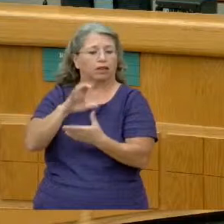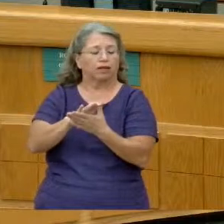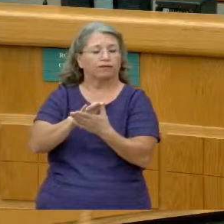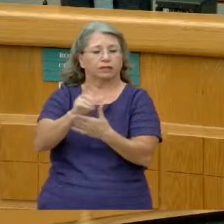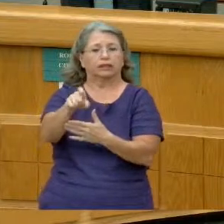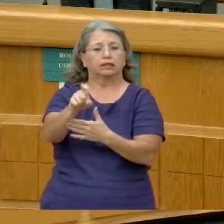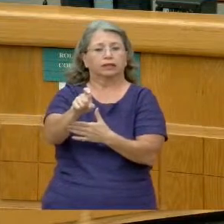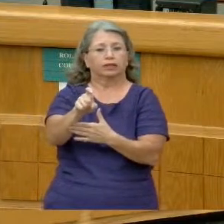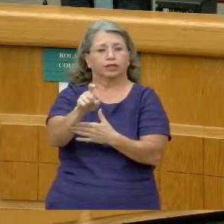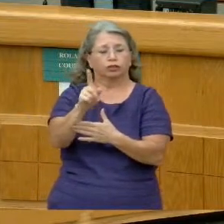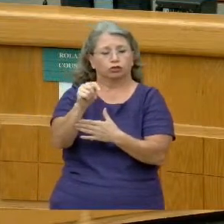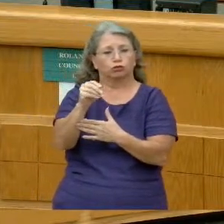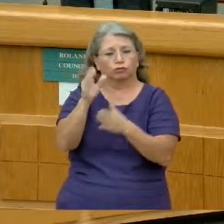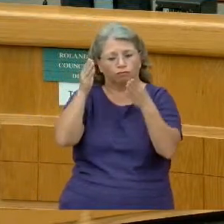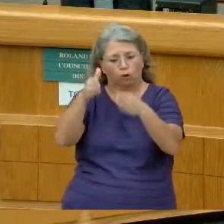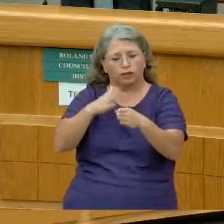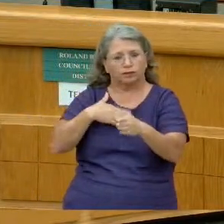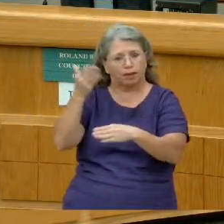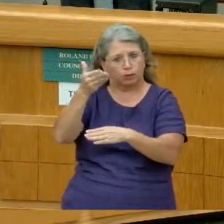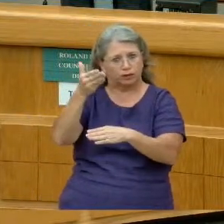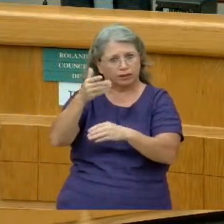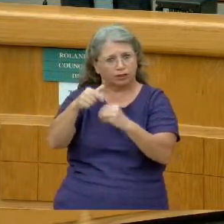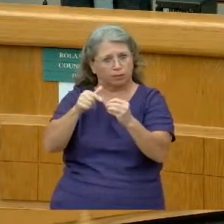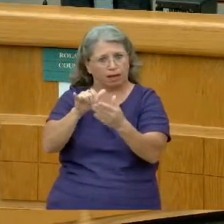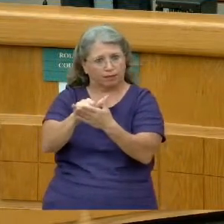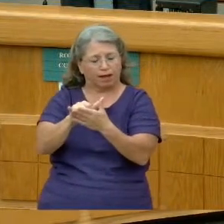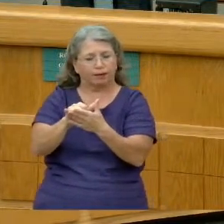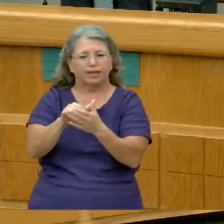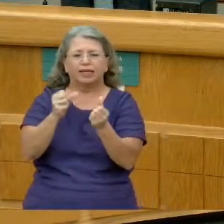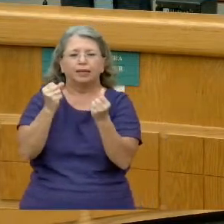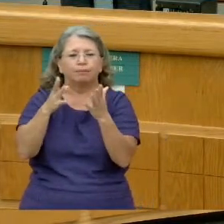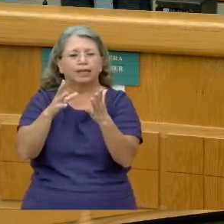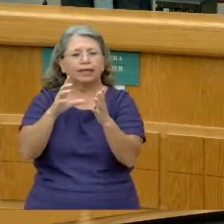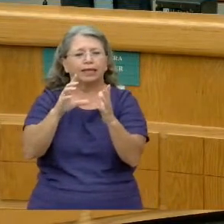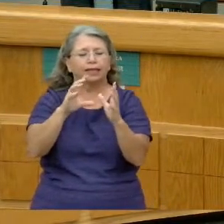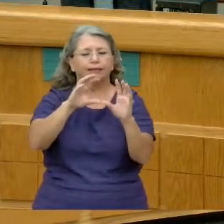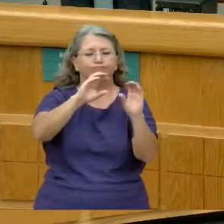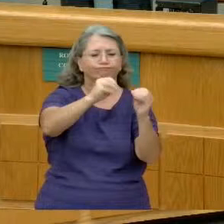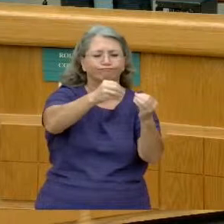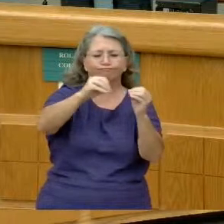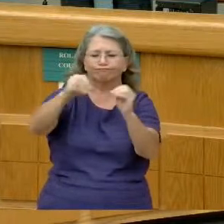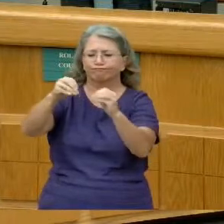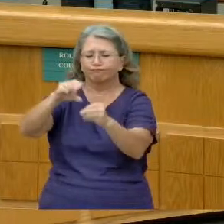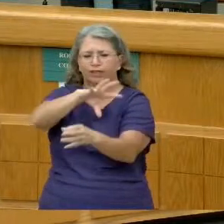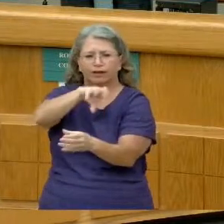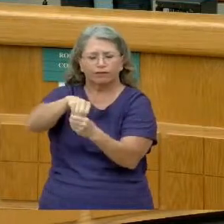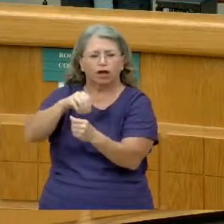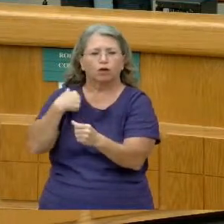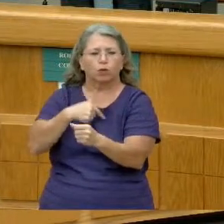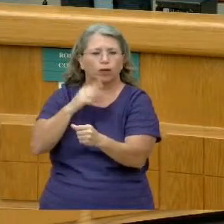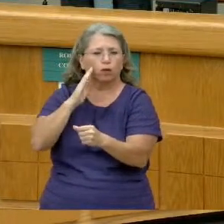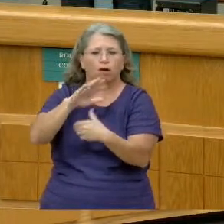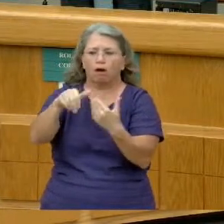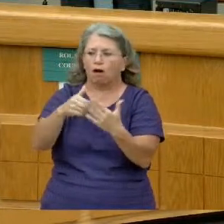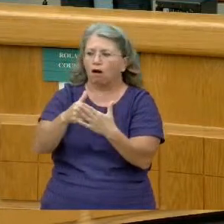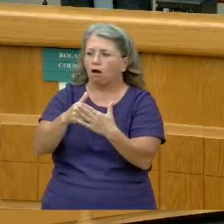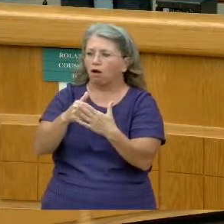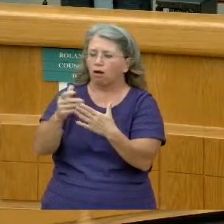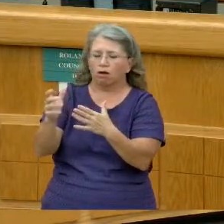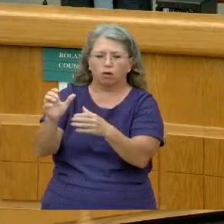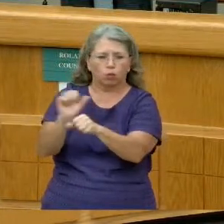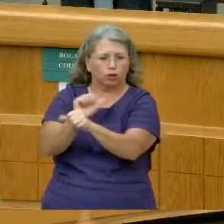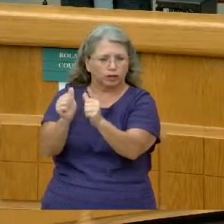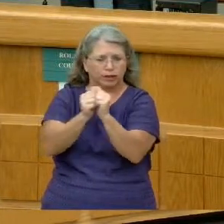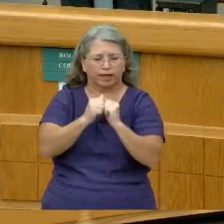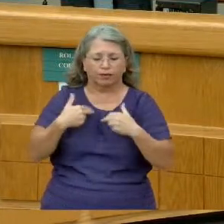And there are many entities involved, and we're going to have to gather our resources, the county, the city, health department,